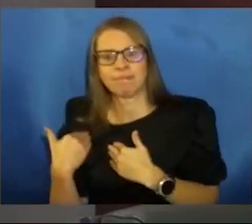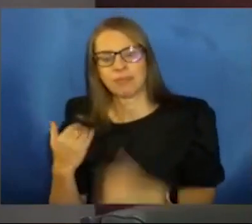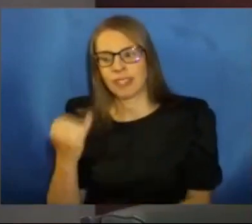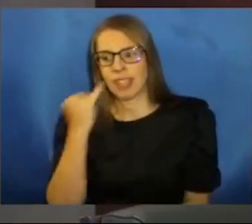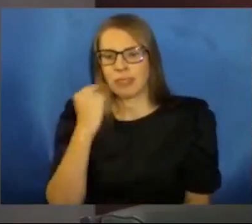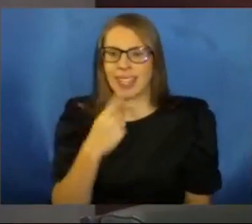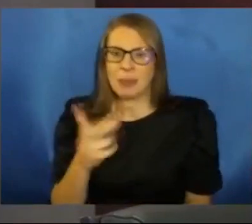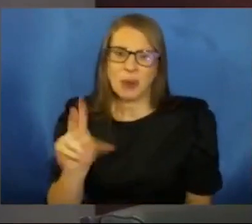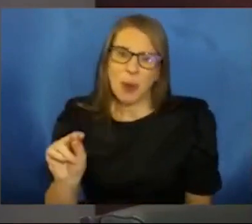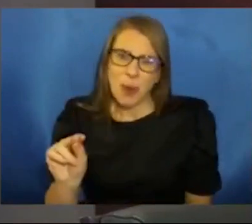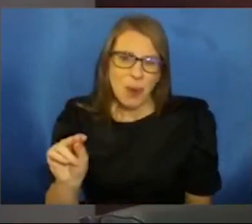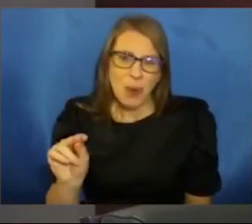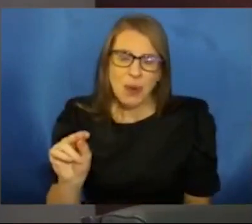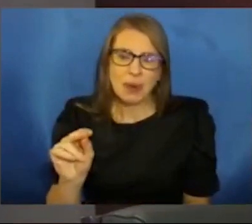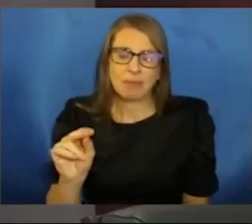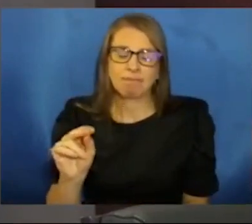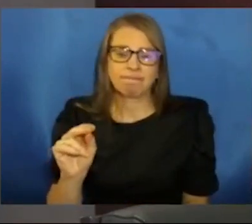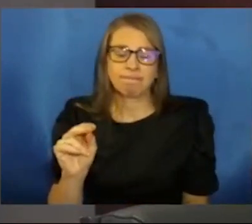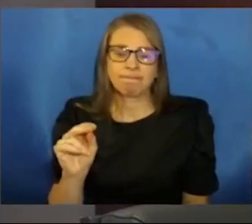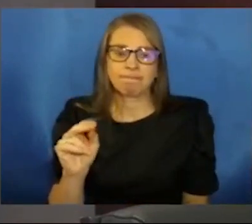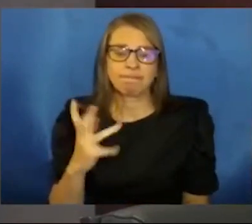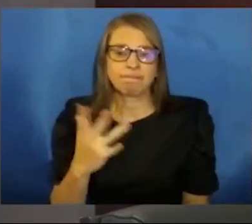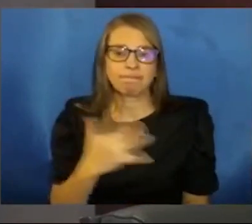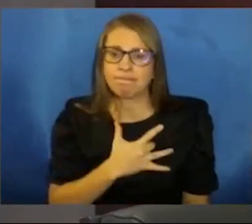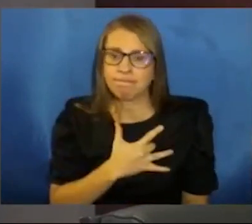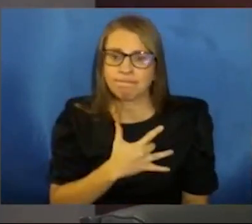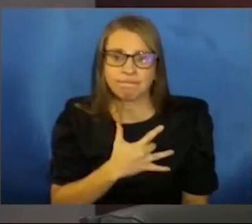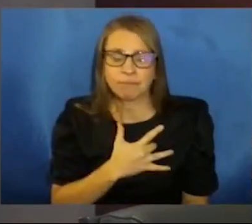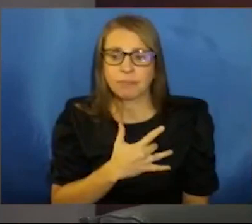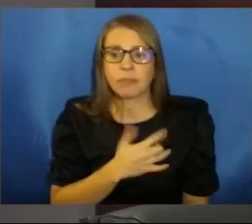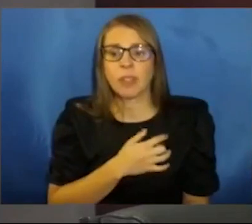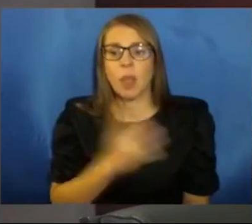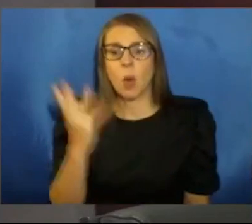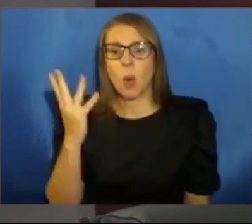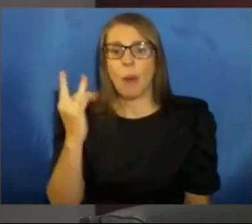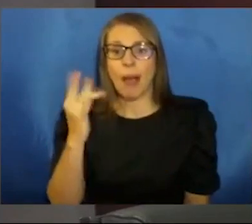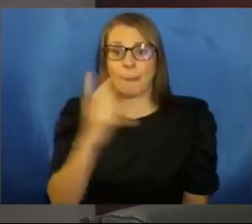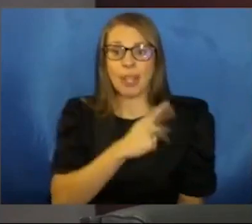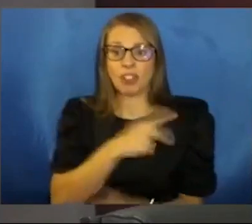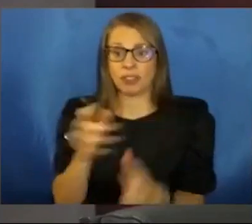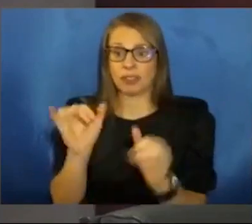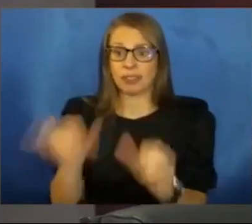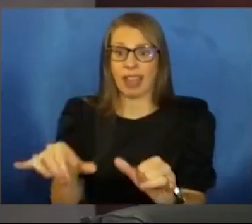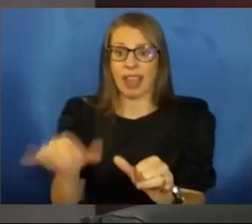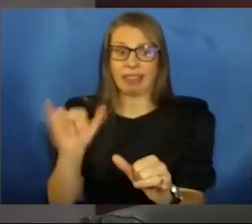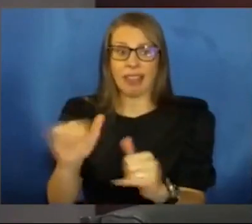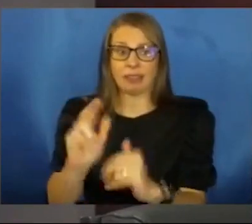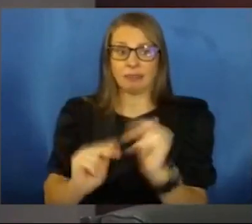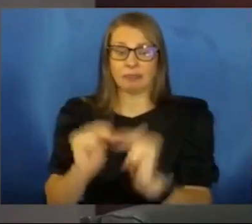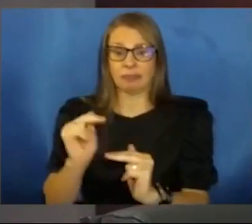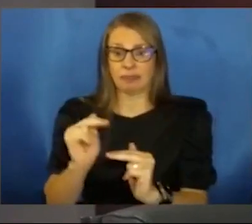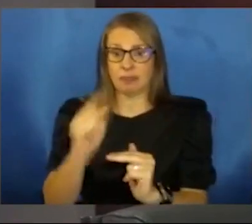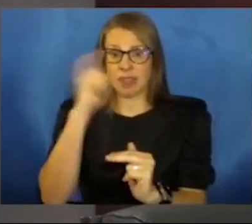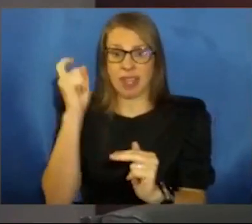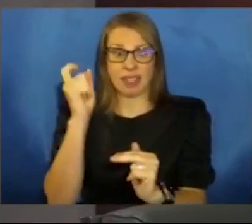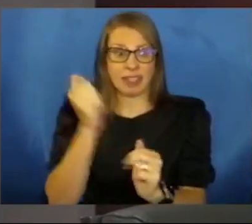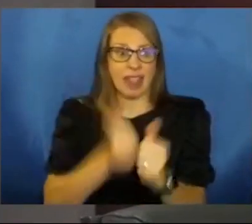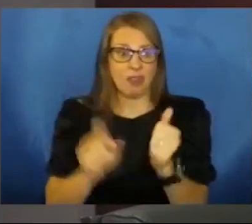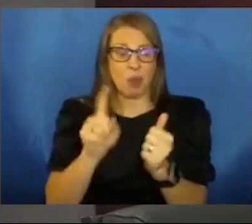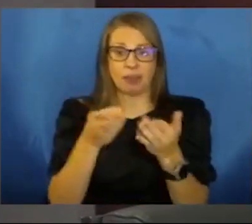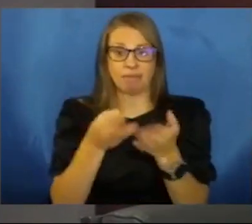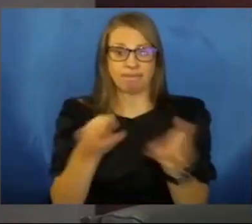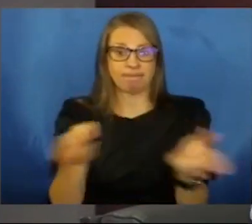patient? Do they have the capacity to take care of the patient where they're at? And then try to match all of those things up. And it weighs really heavy